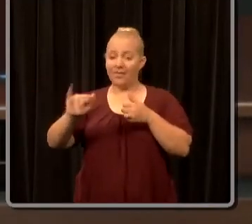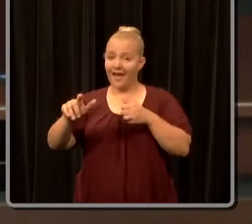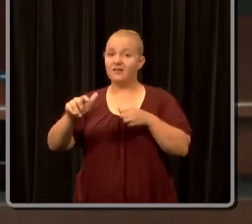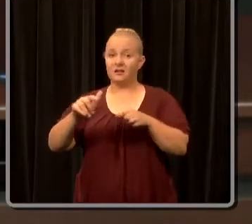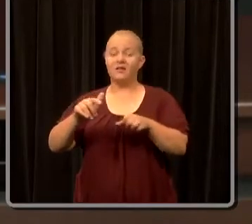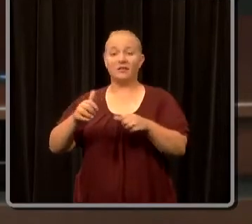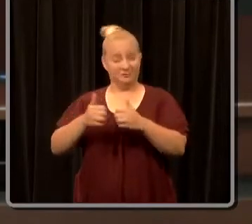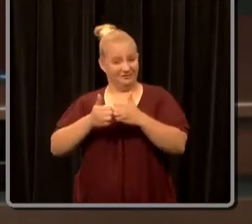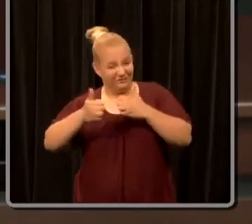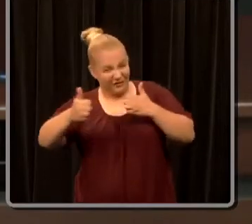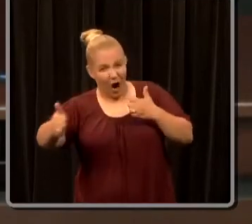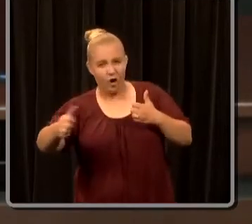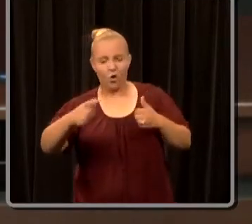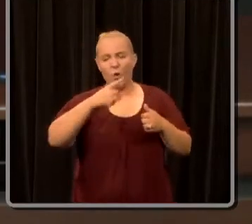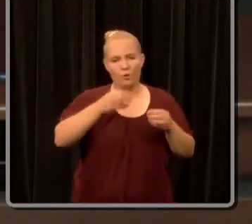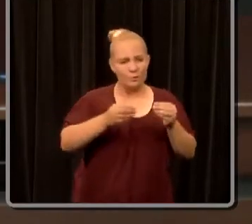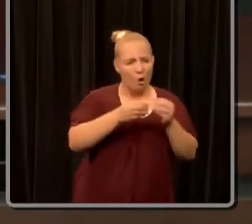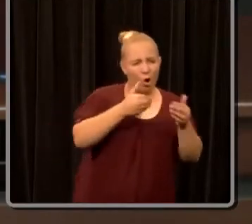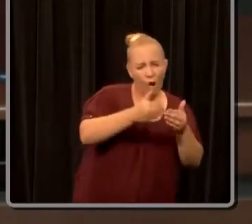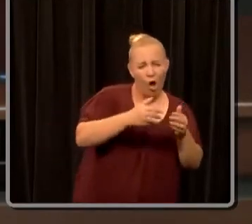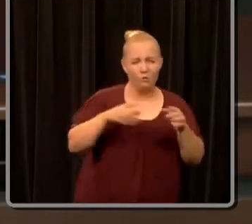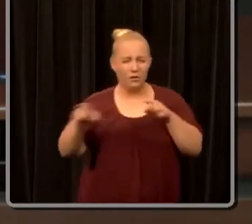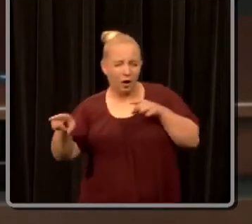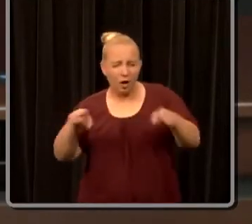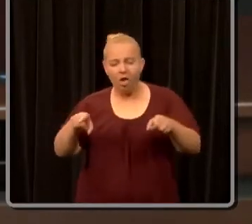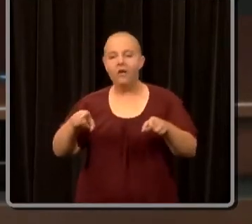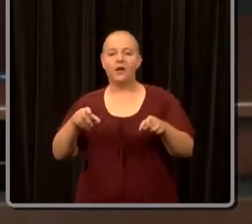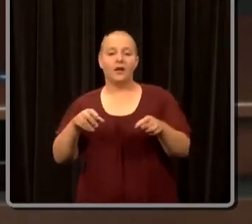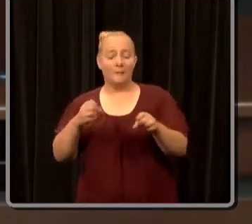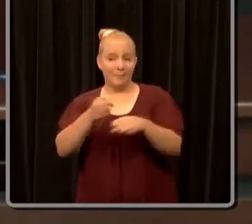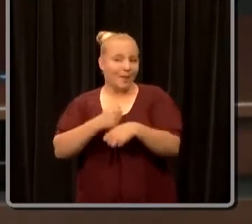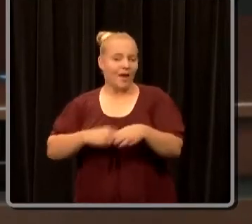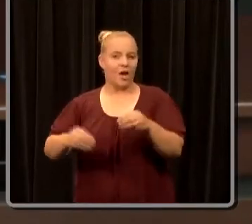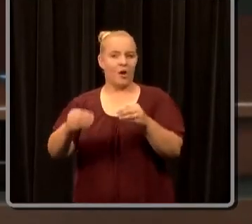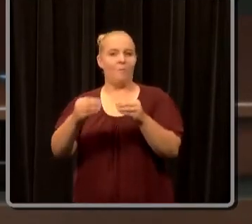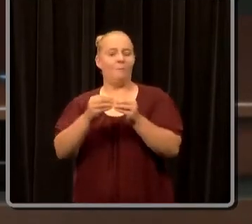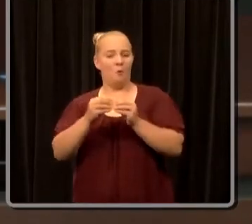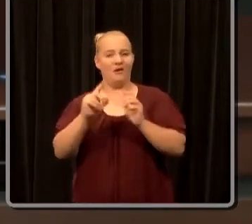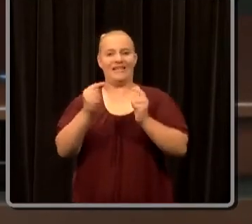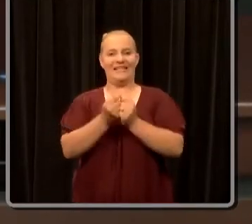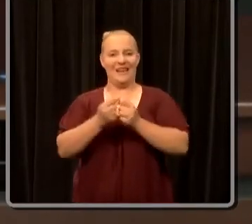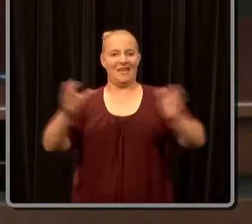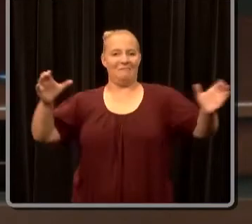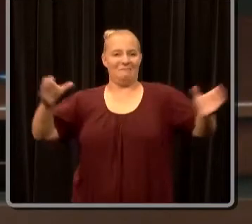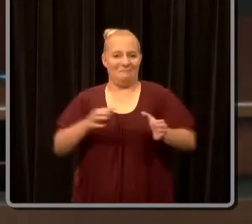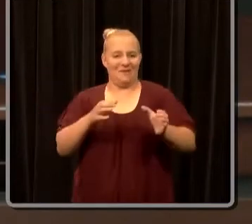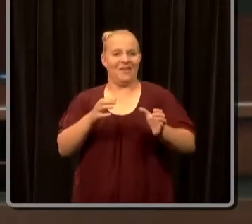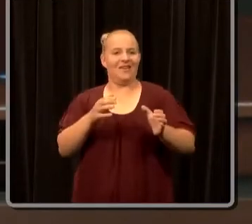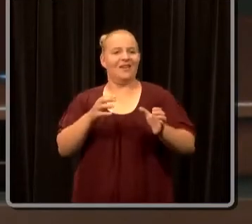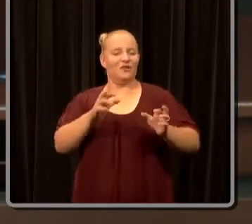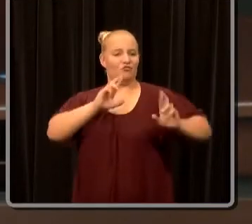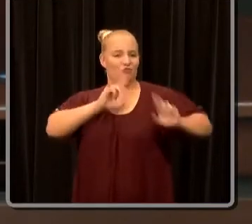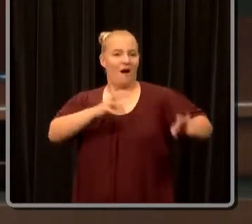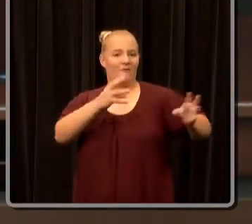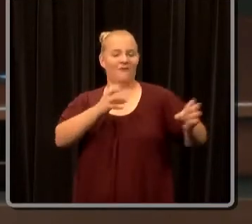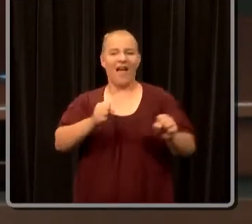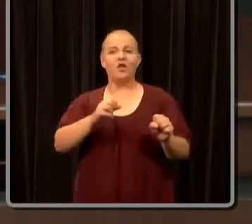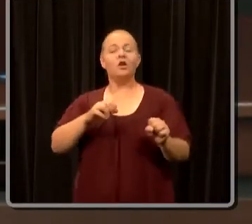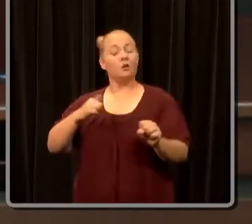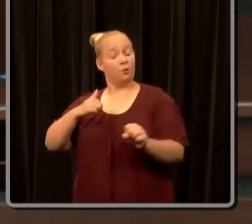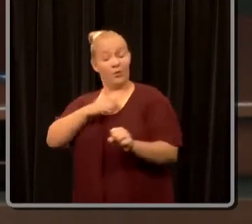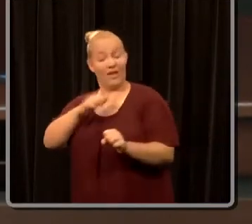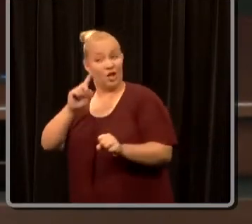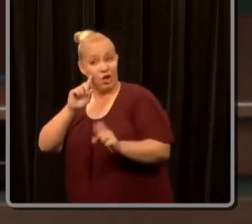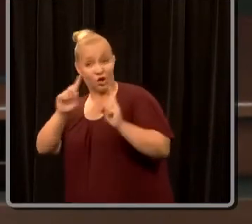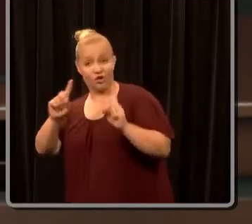to, but it's who's closest, and it's really creating a mesh of a team. And that's one of the things that we heard from the community and